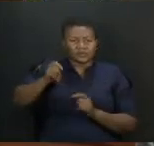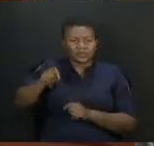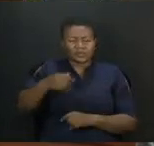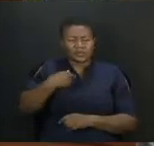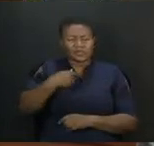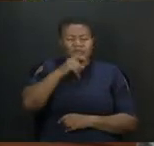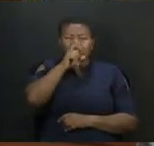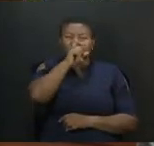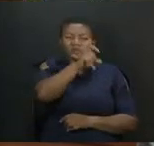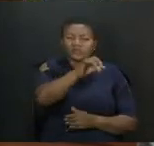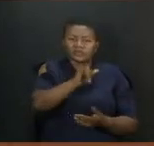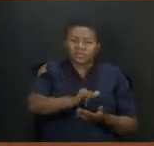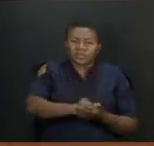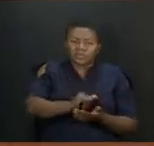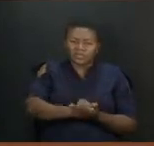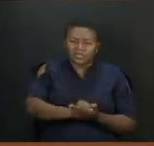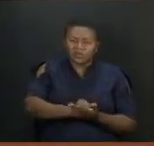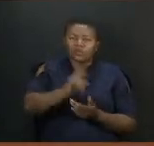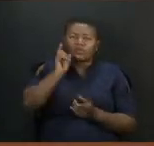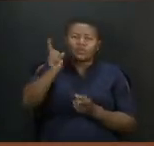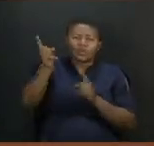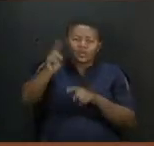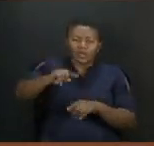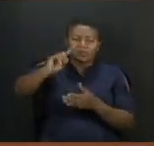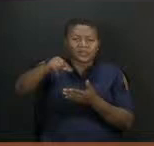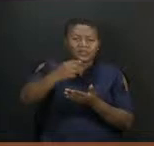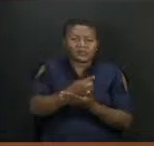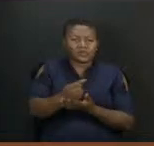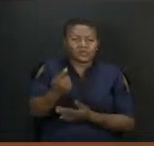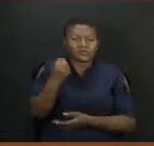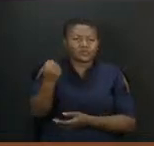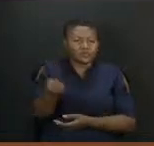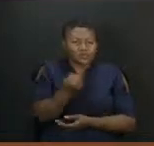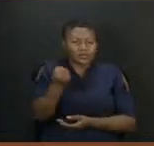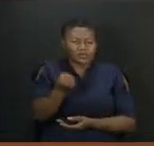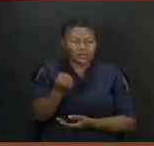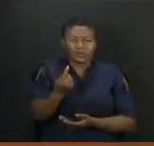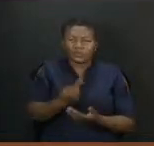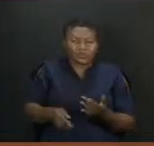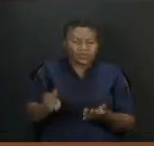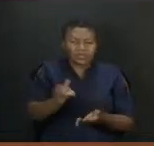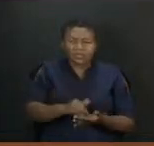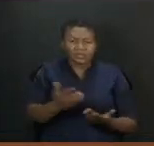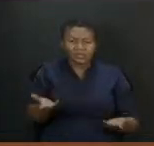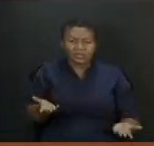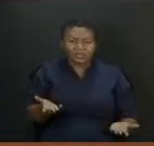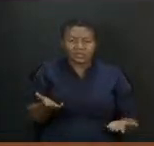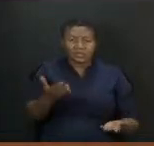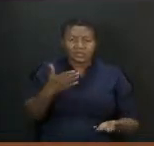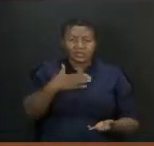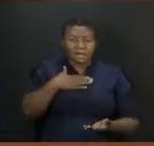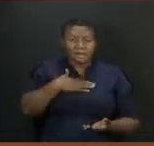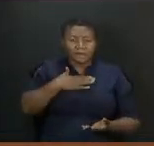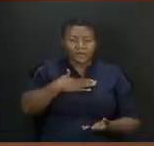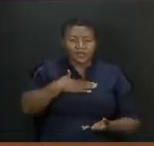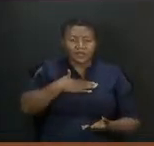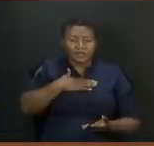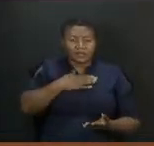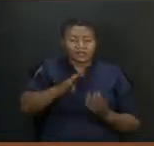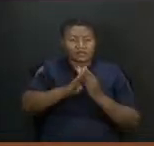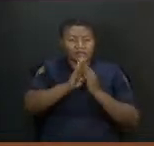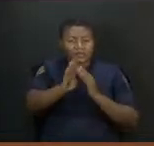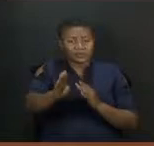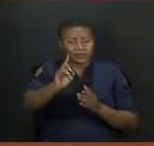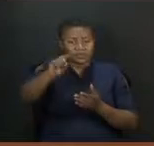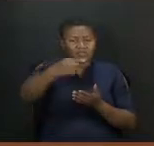that he be programmed to appear before the House next week. So my direction is next week, Tuesday. Mr.